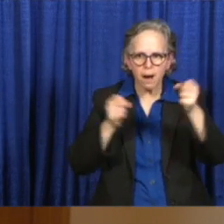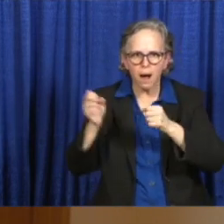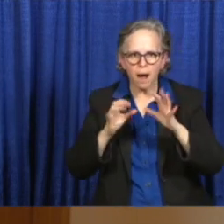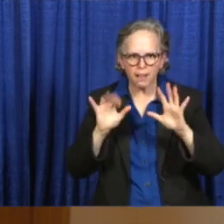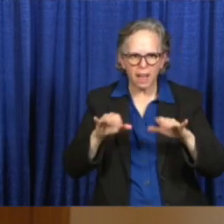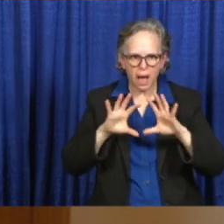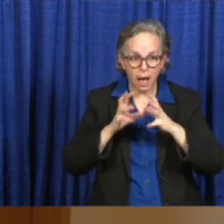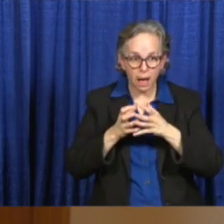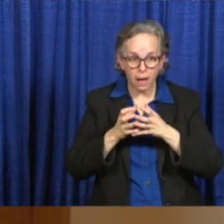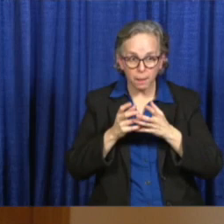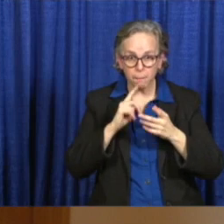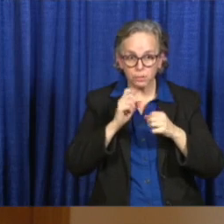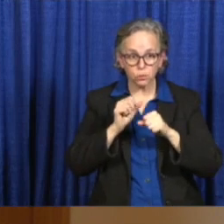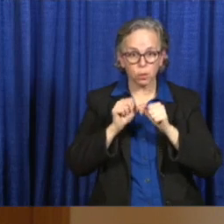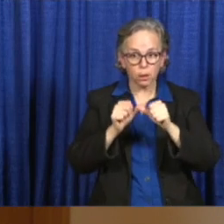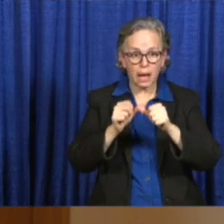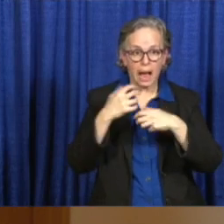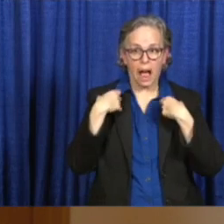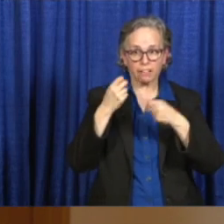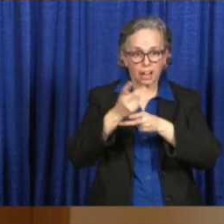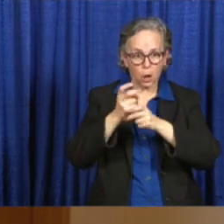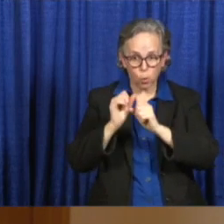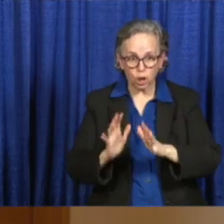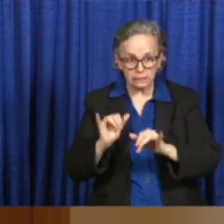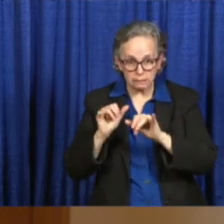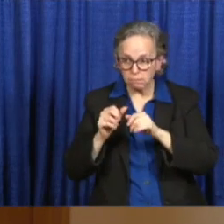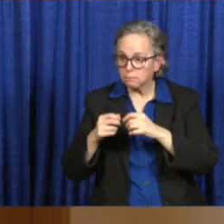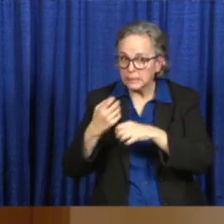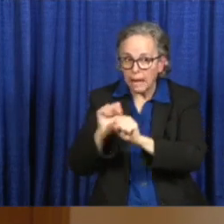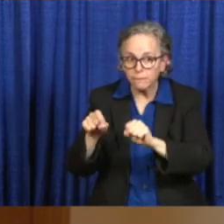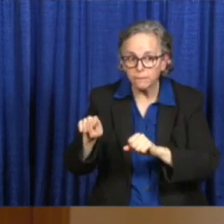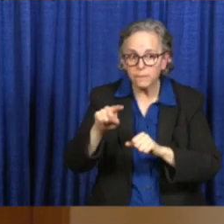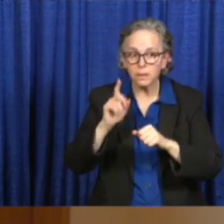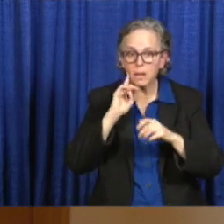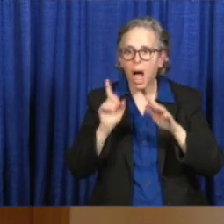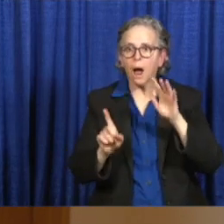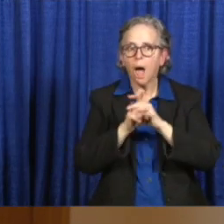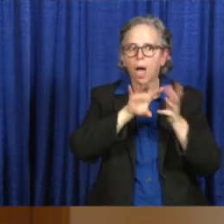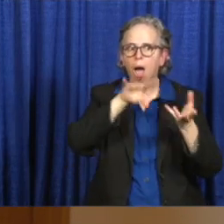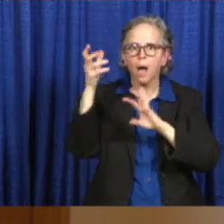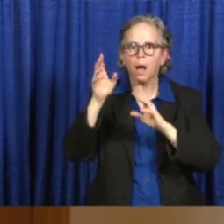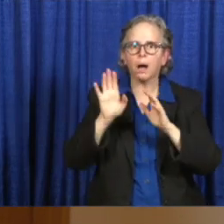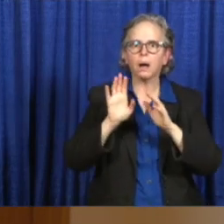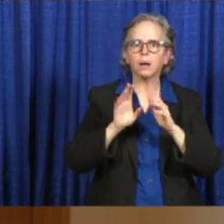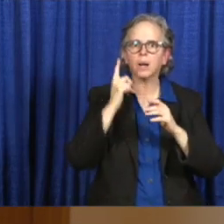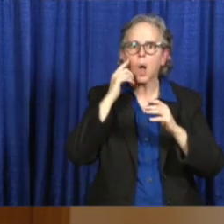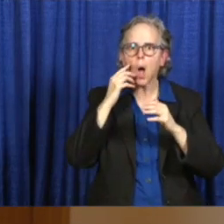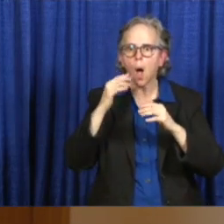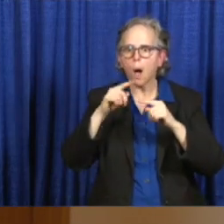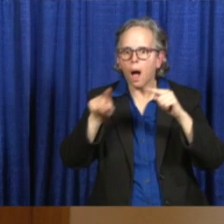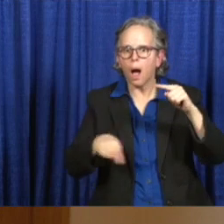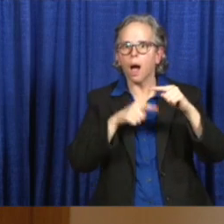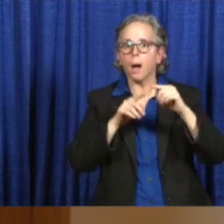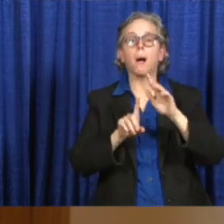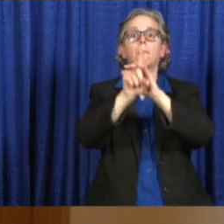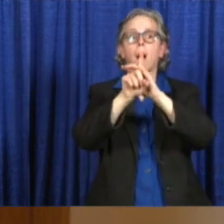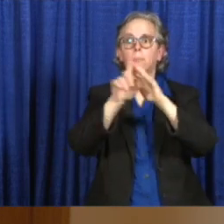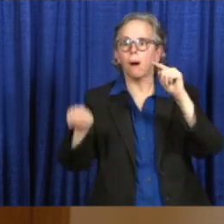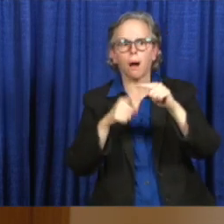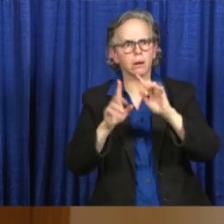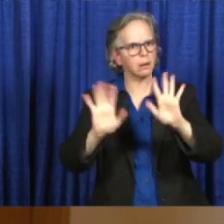safe and there aren't resurgences in nursing homes and high-risk areas. You have to have that capacity of your